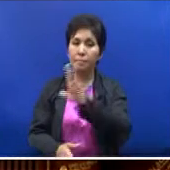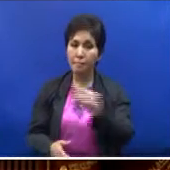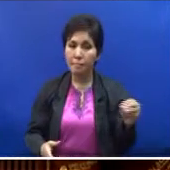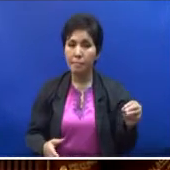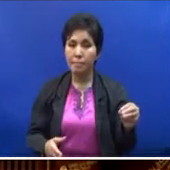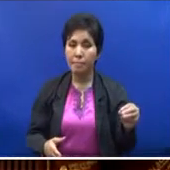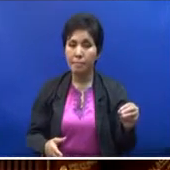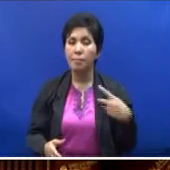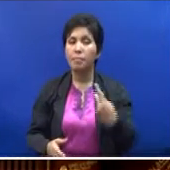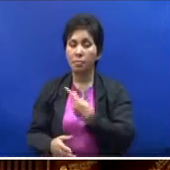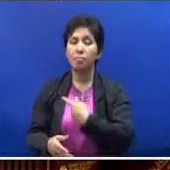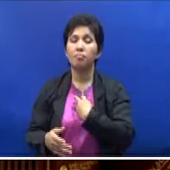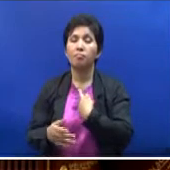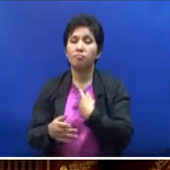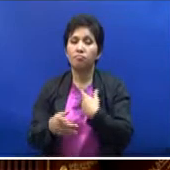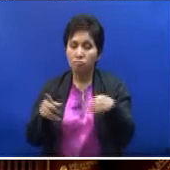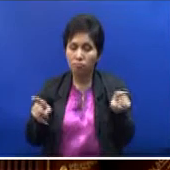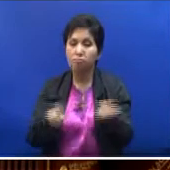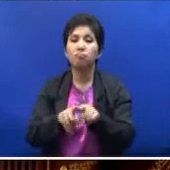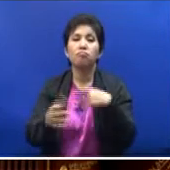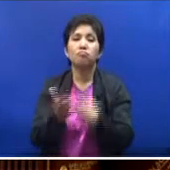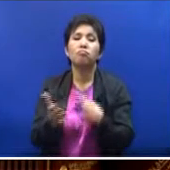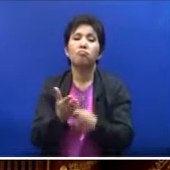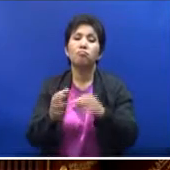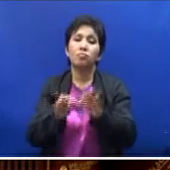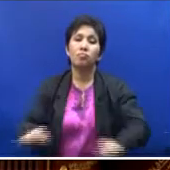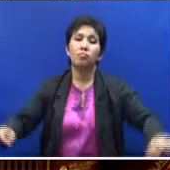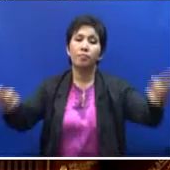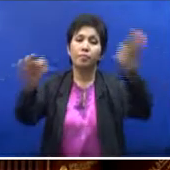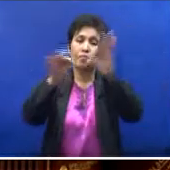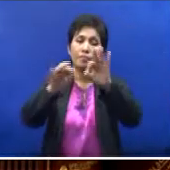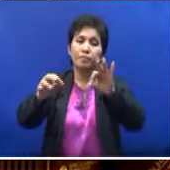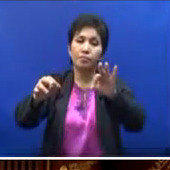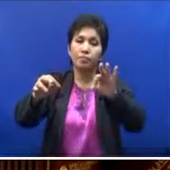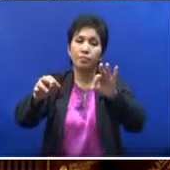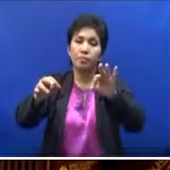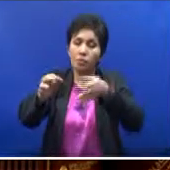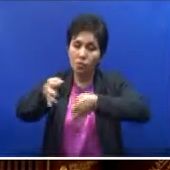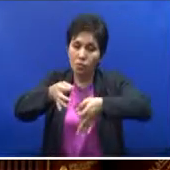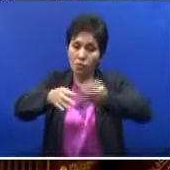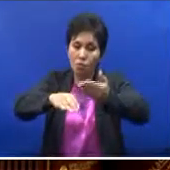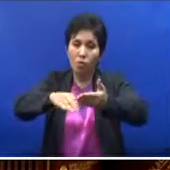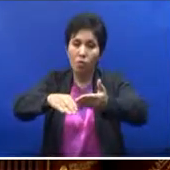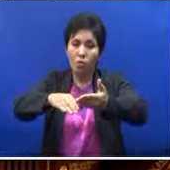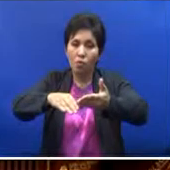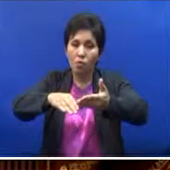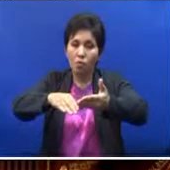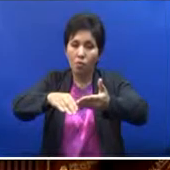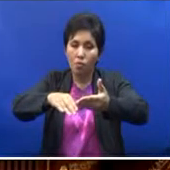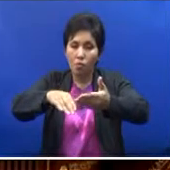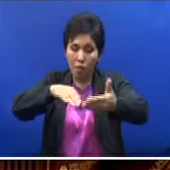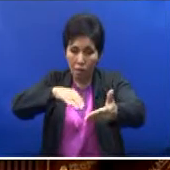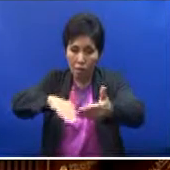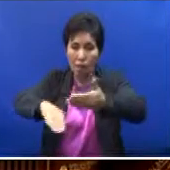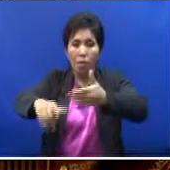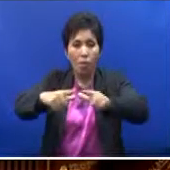And we also discussed just now the importance of kinship, whereby it is to expand one's social network and